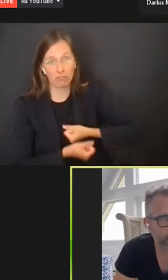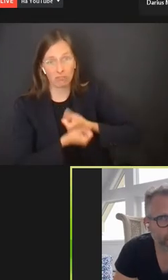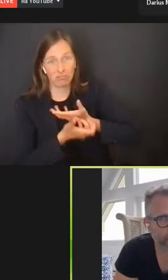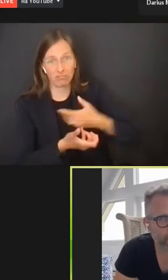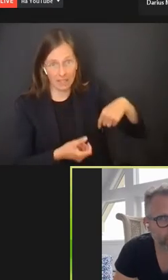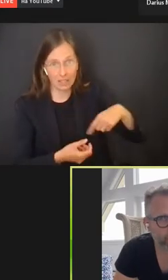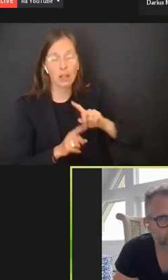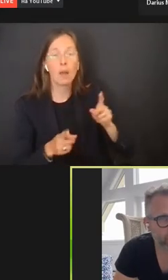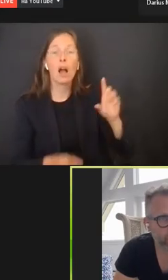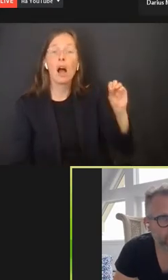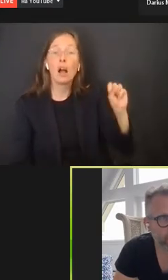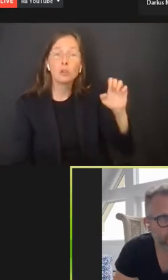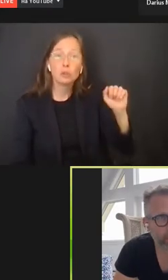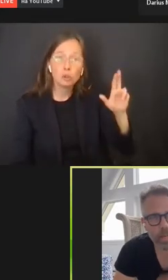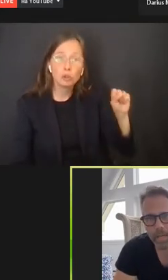But